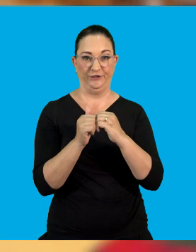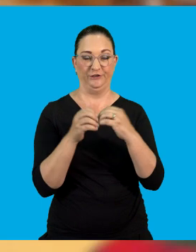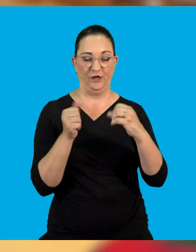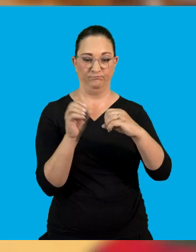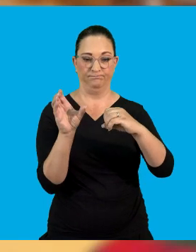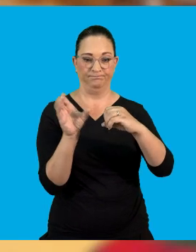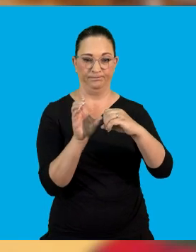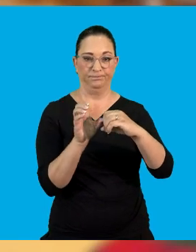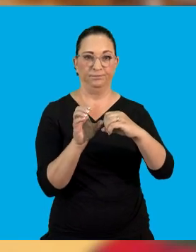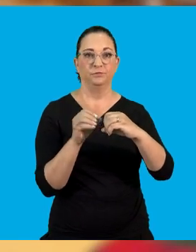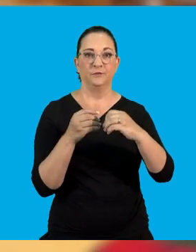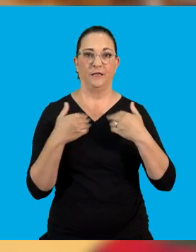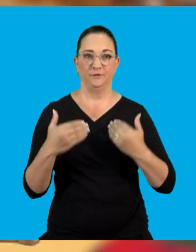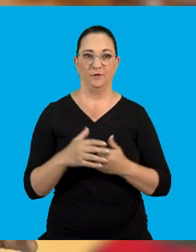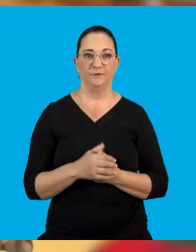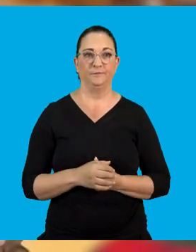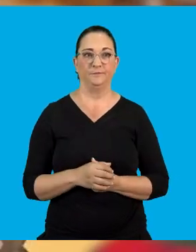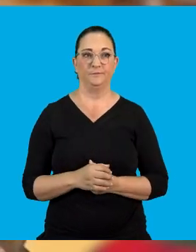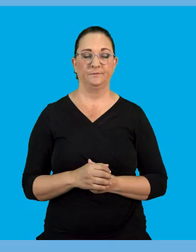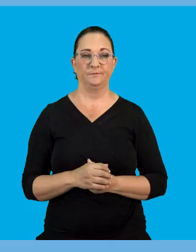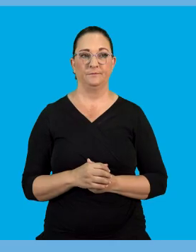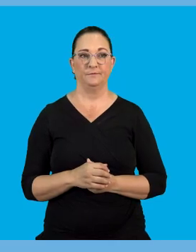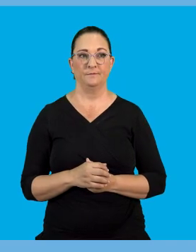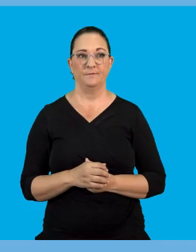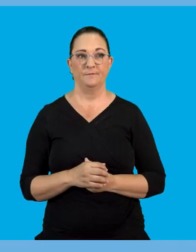by friction. So now let's start.